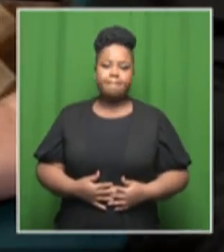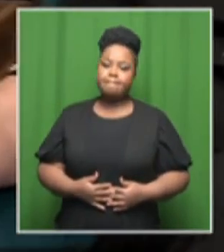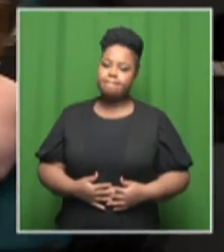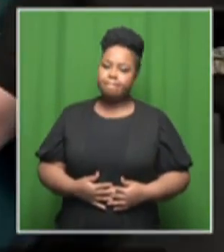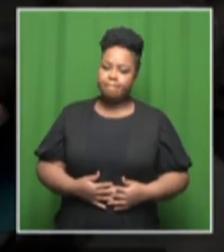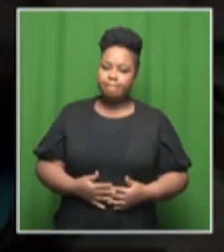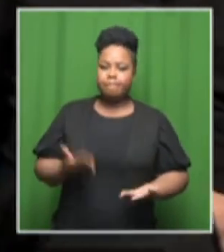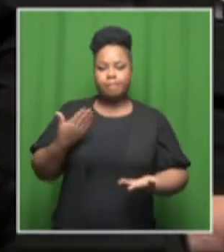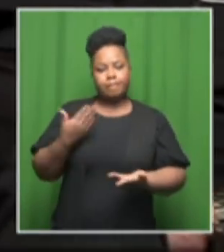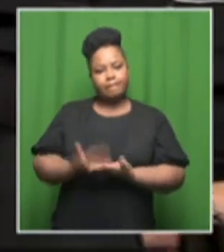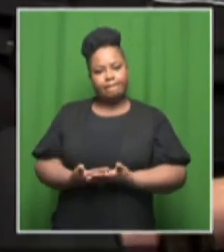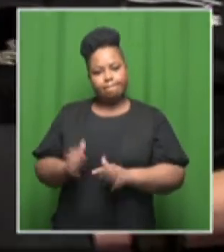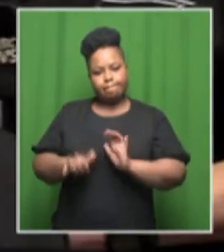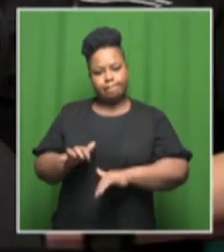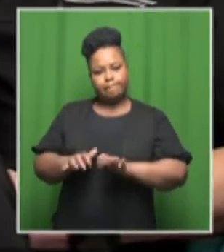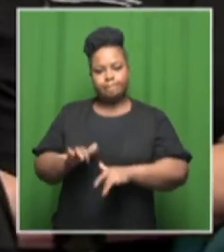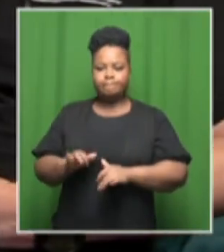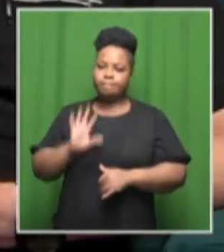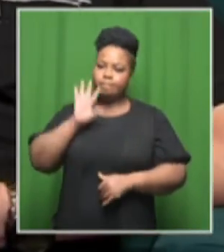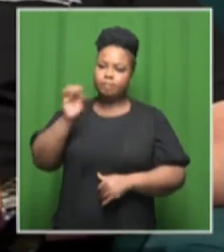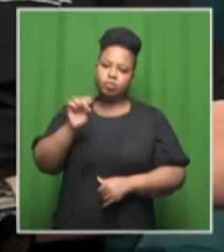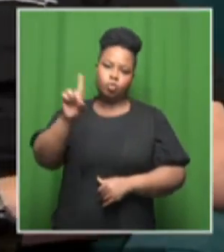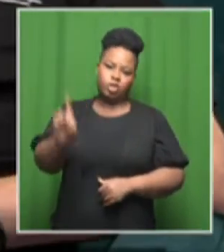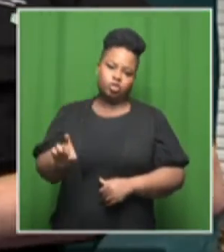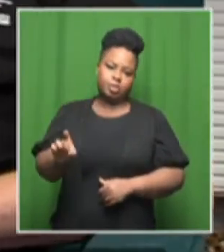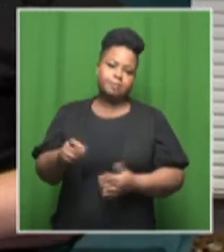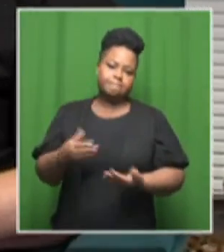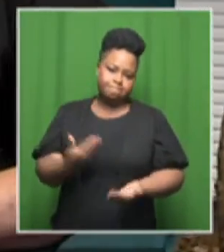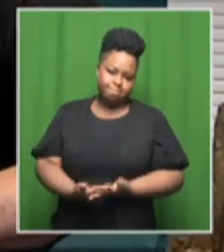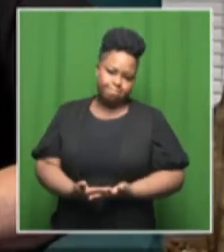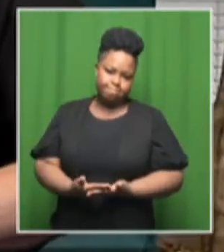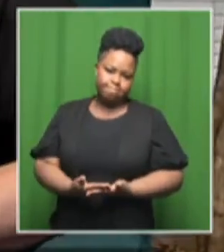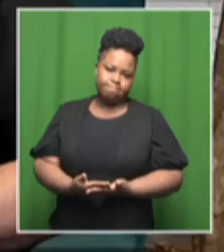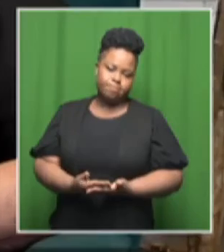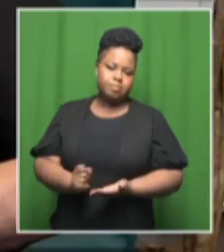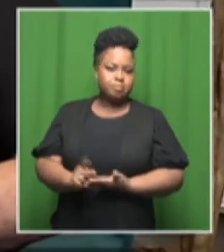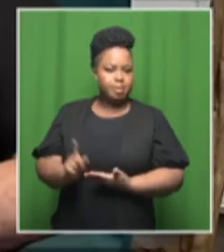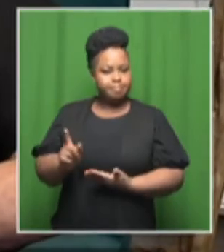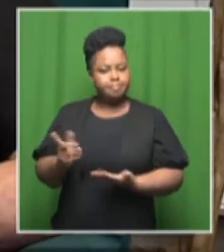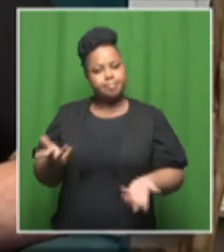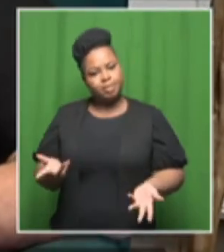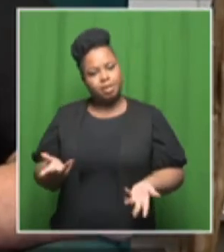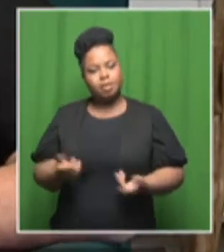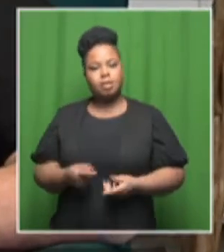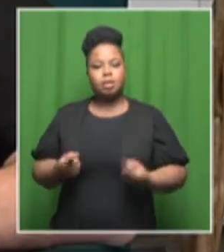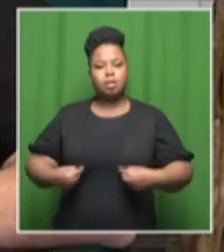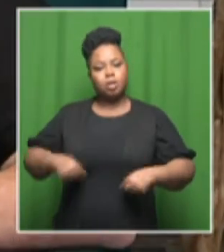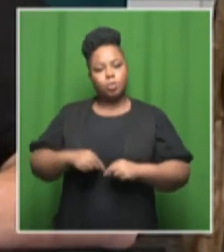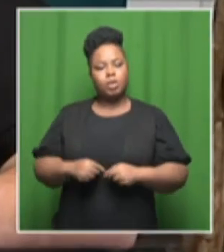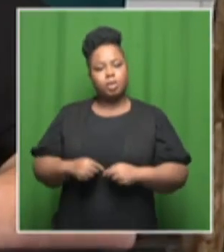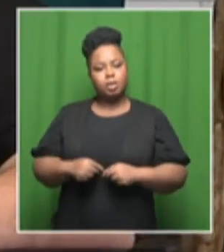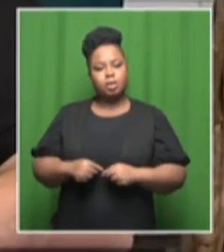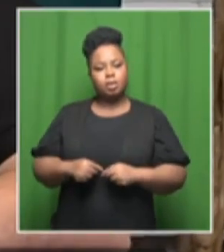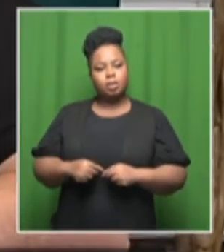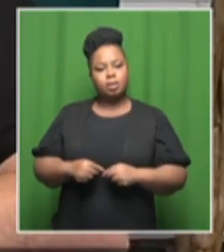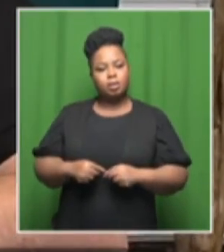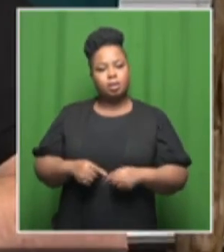can post questions, and we will supply